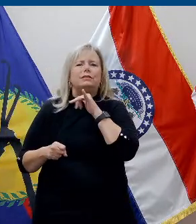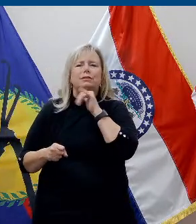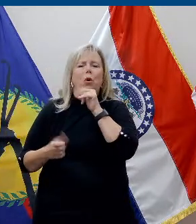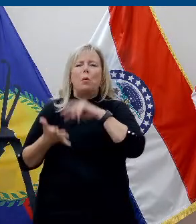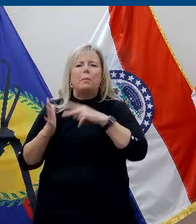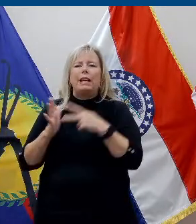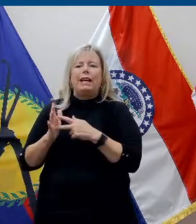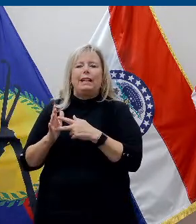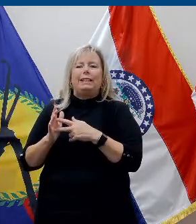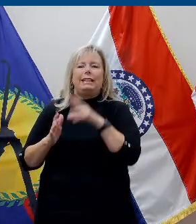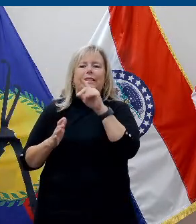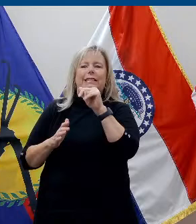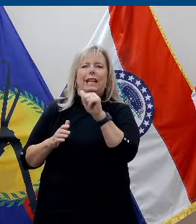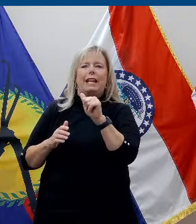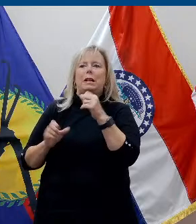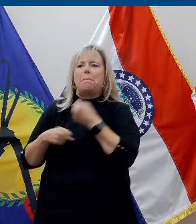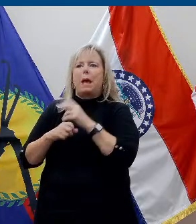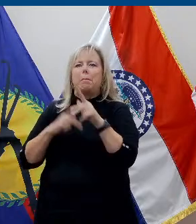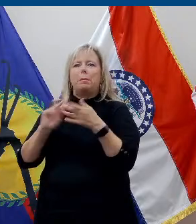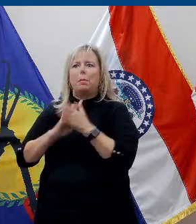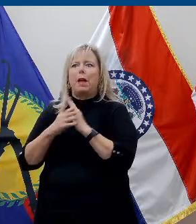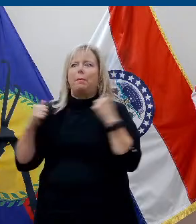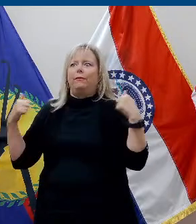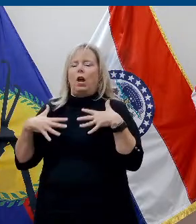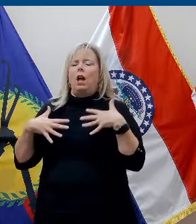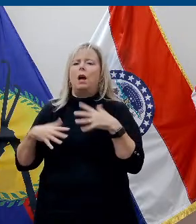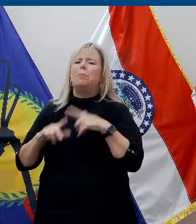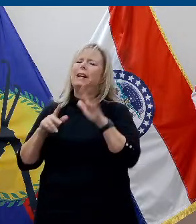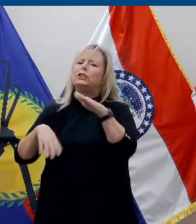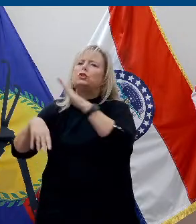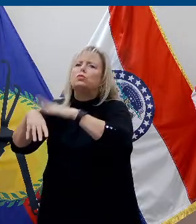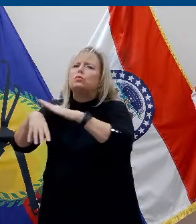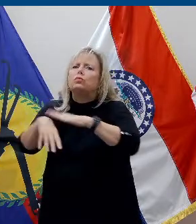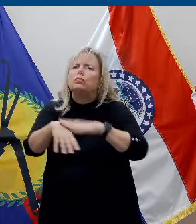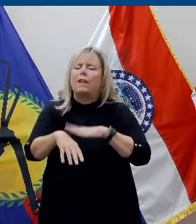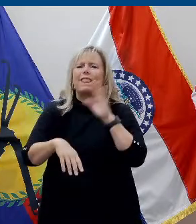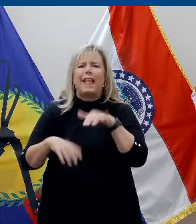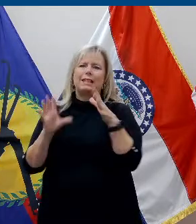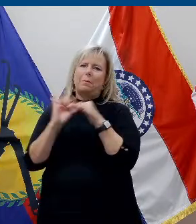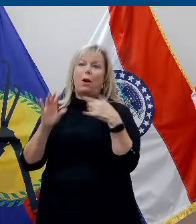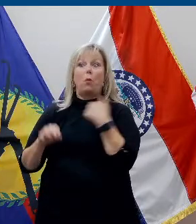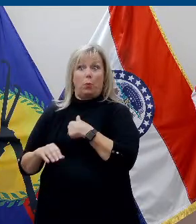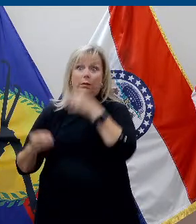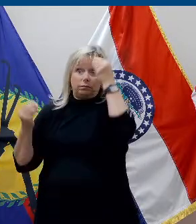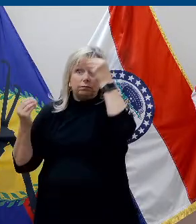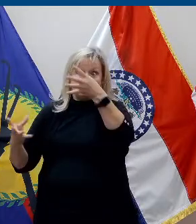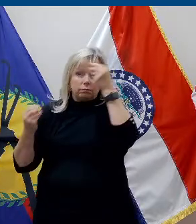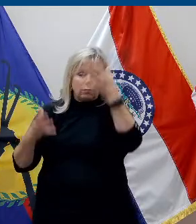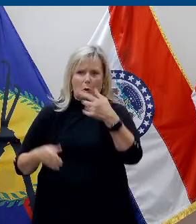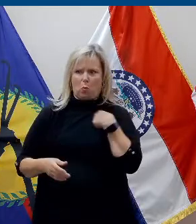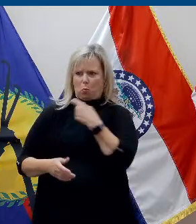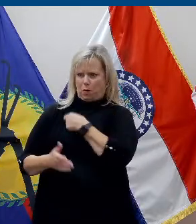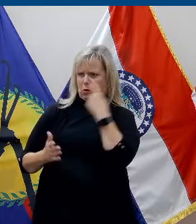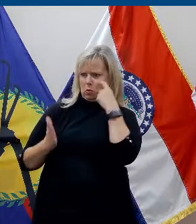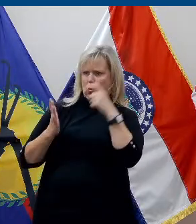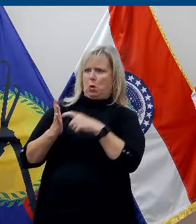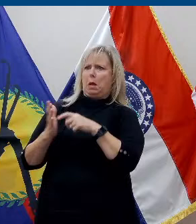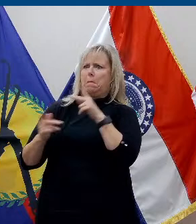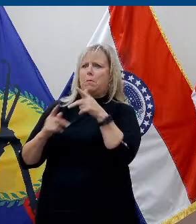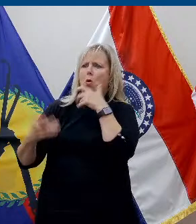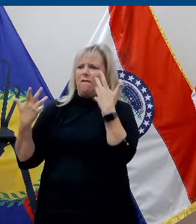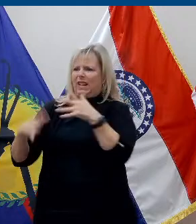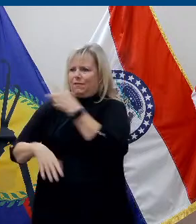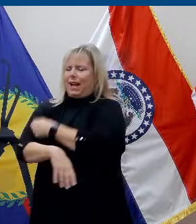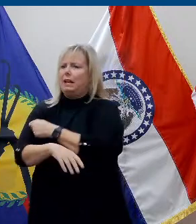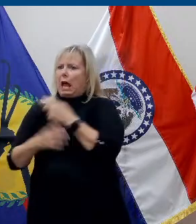an opportunity to instill fear, but it should instill caution, and that is the message that we have. We have seen a rise in cases among